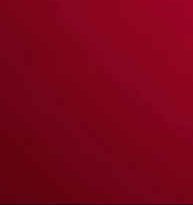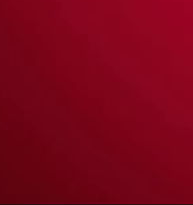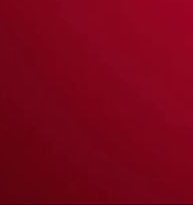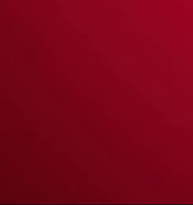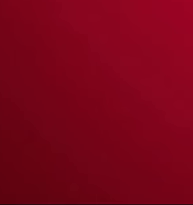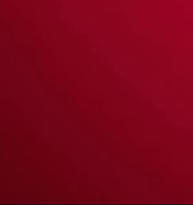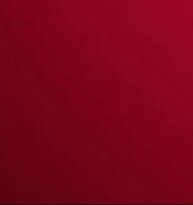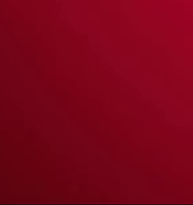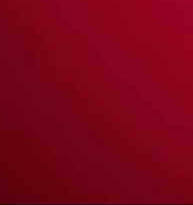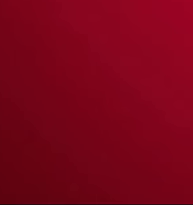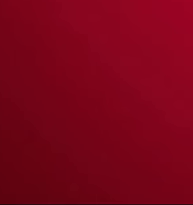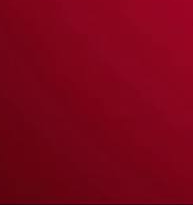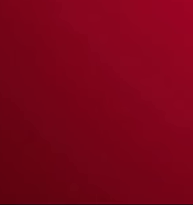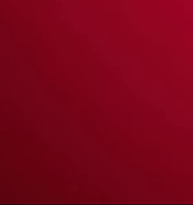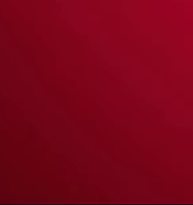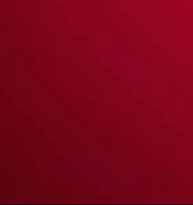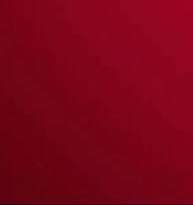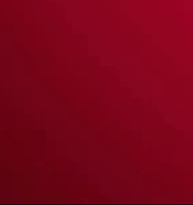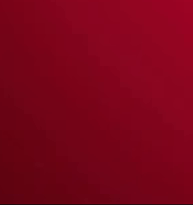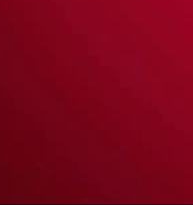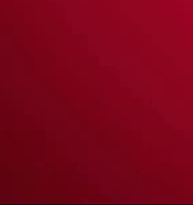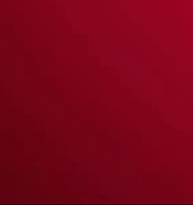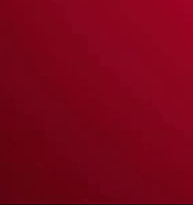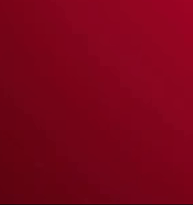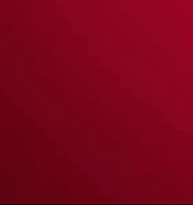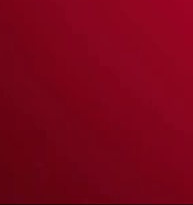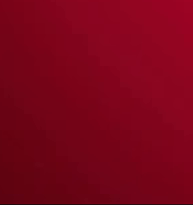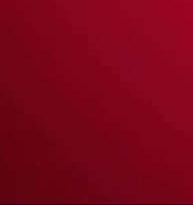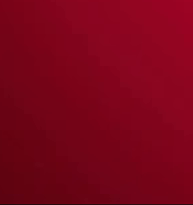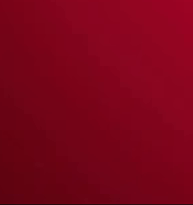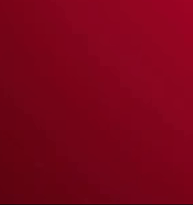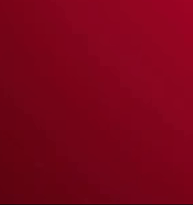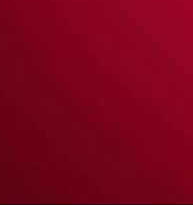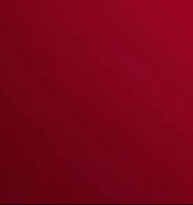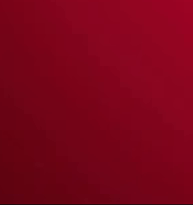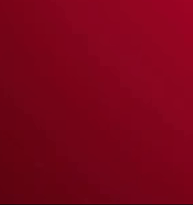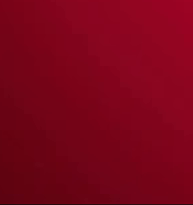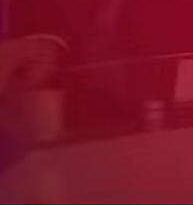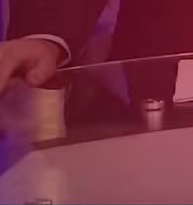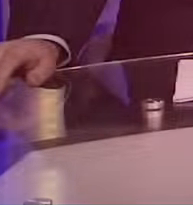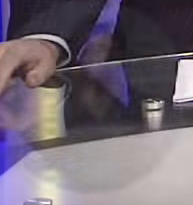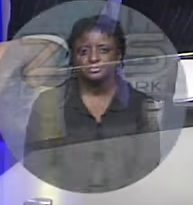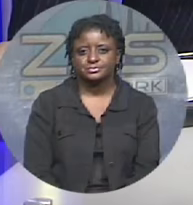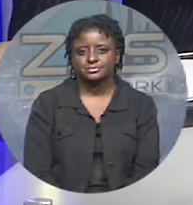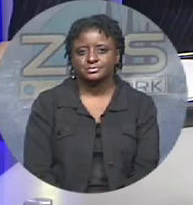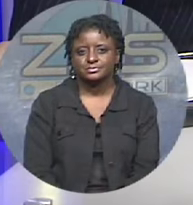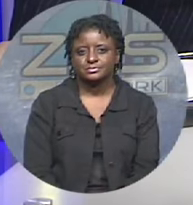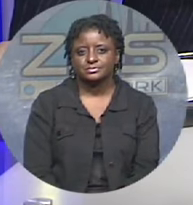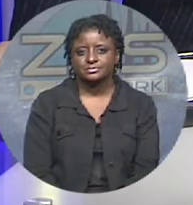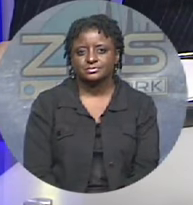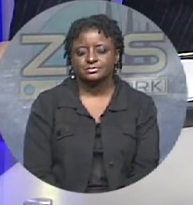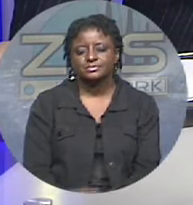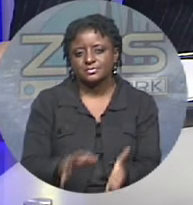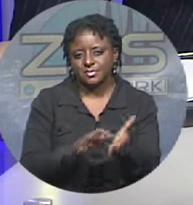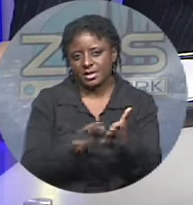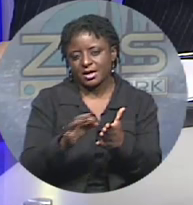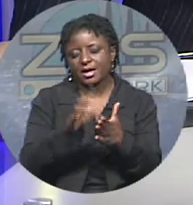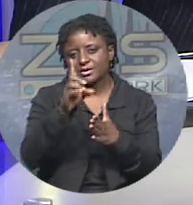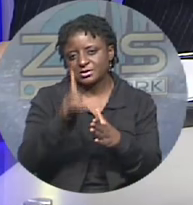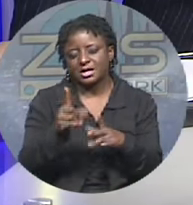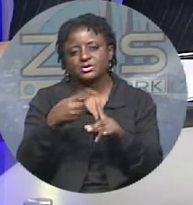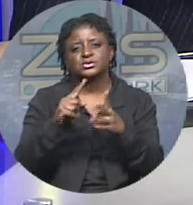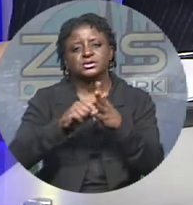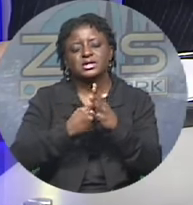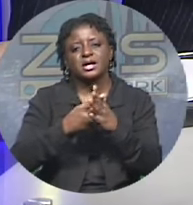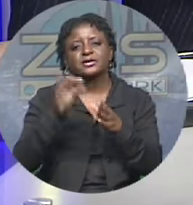This portion of the news brought to you by McDonald's. McDonald's, I'm loving it. The countdown is on to the start